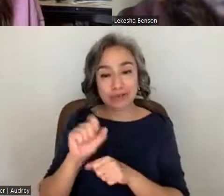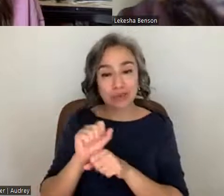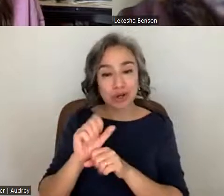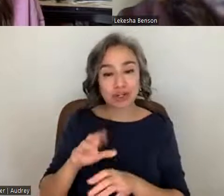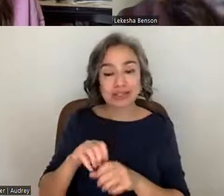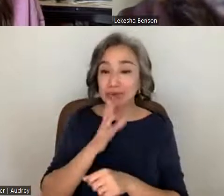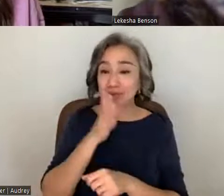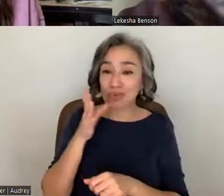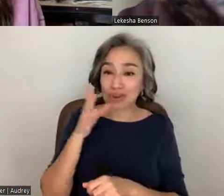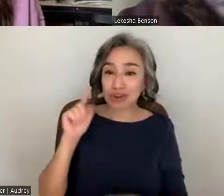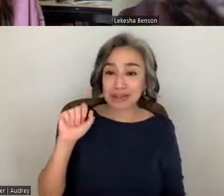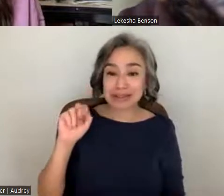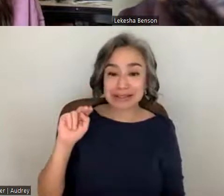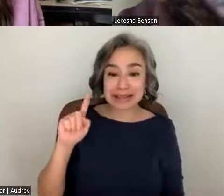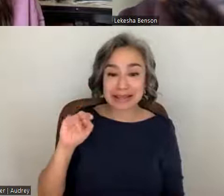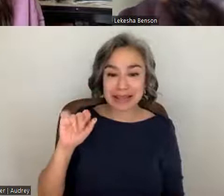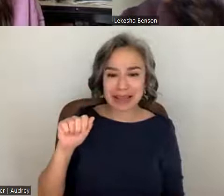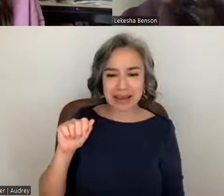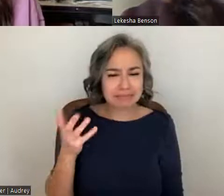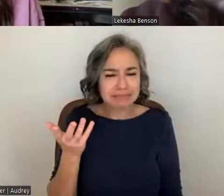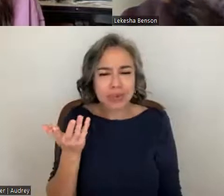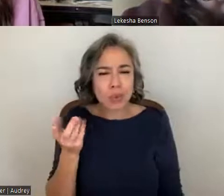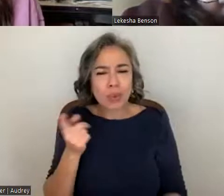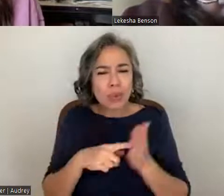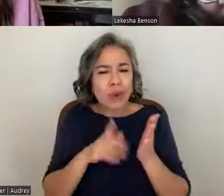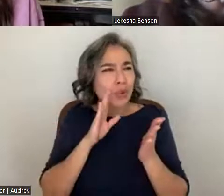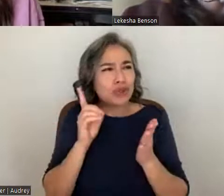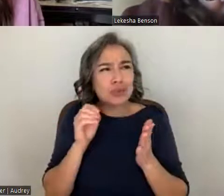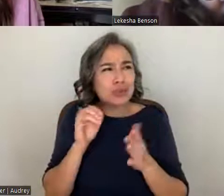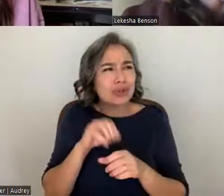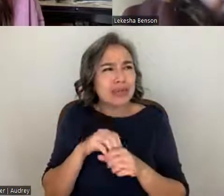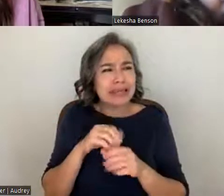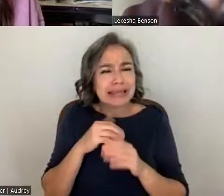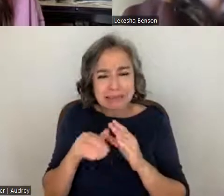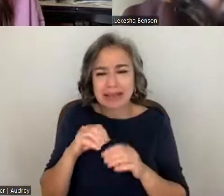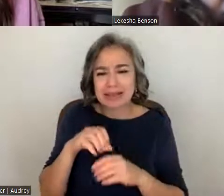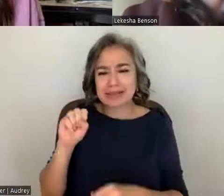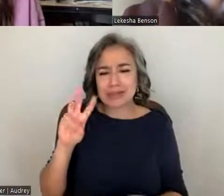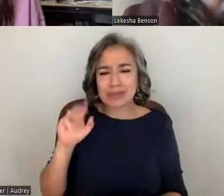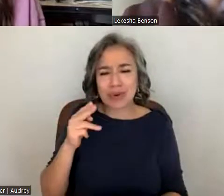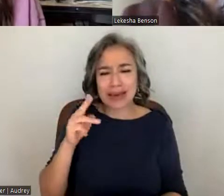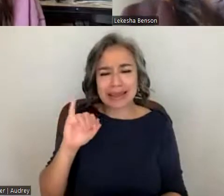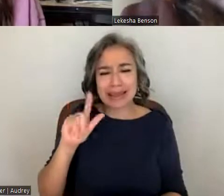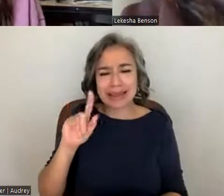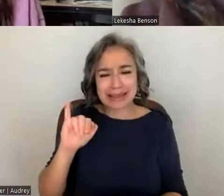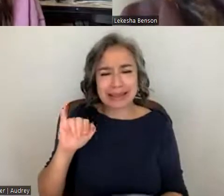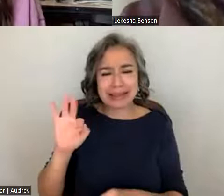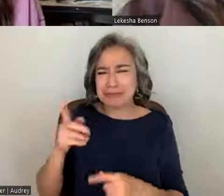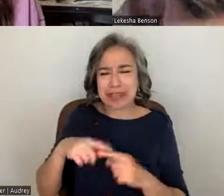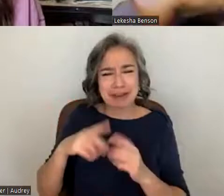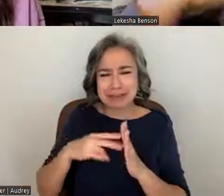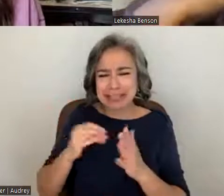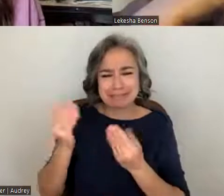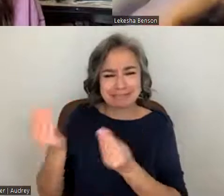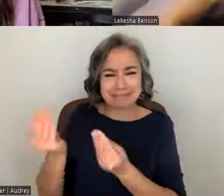like, what are you going to do with an email in Swahili if you even get an email? Anyway, I don't know that IRBs are perfect, but I do think